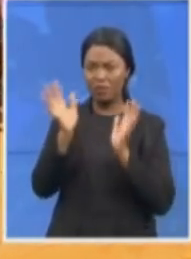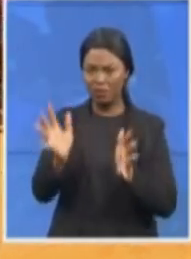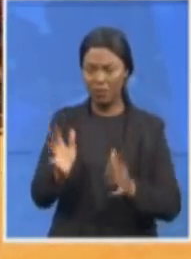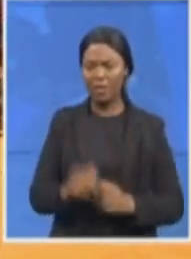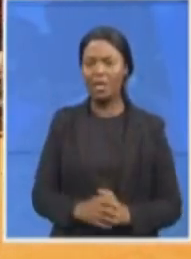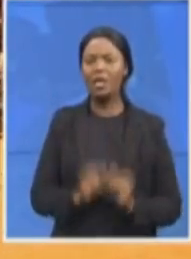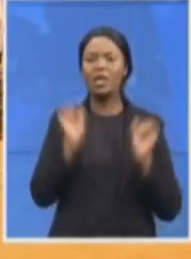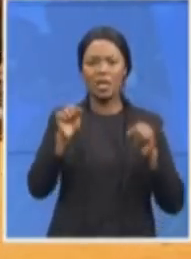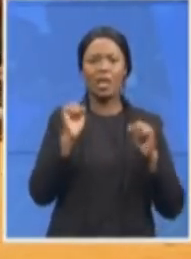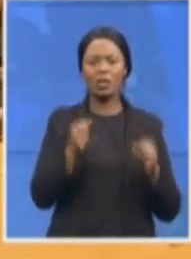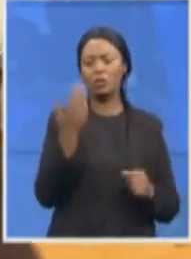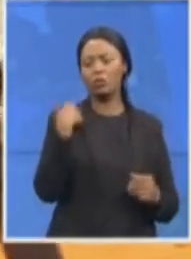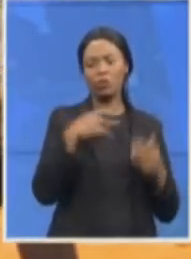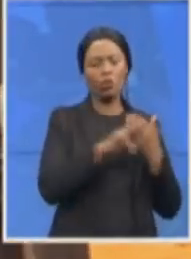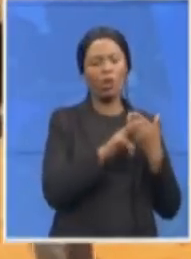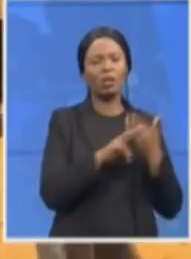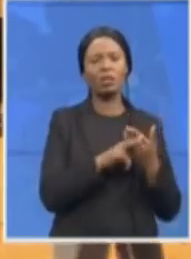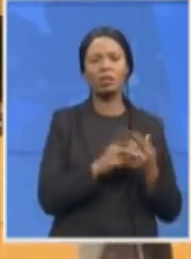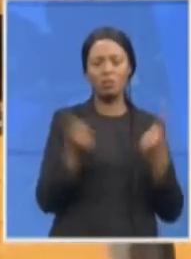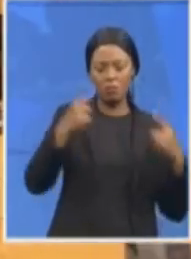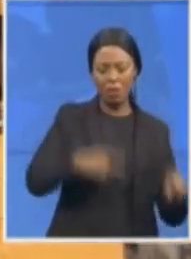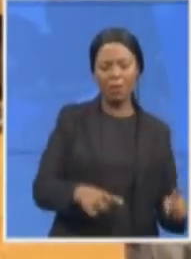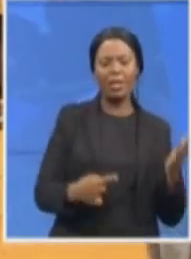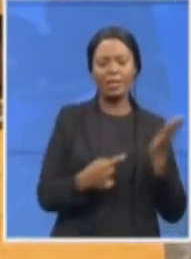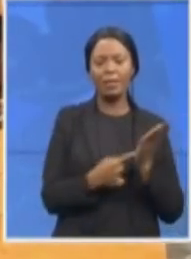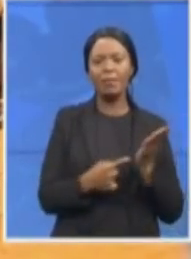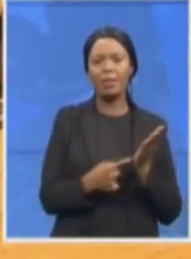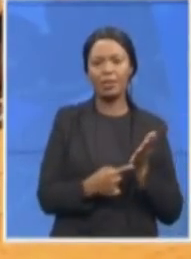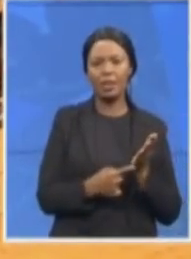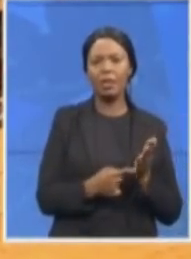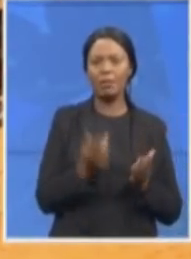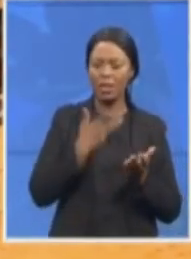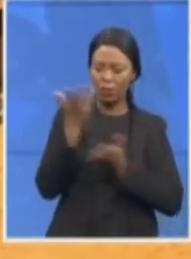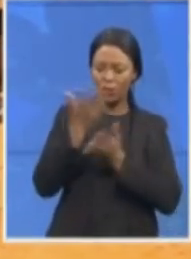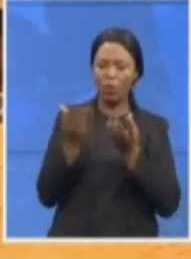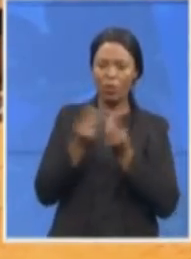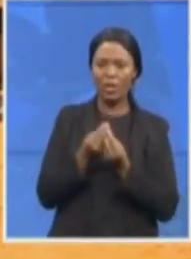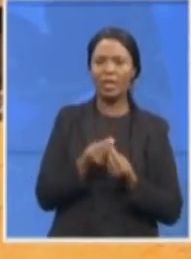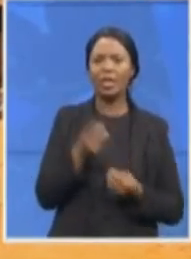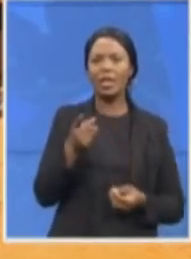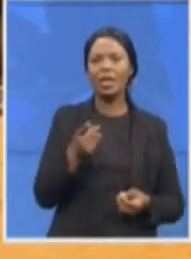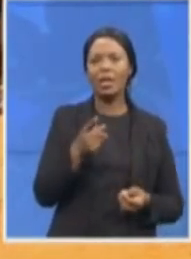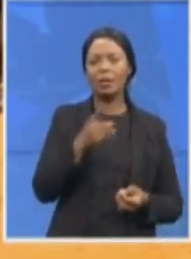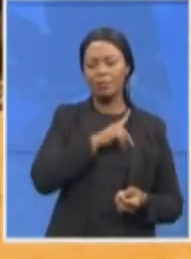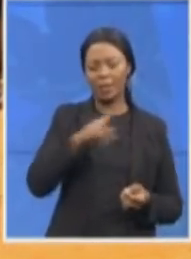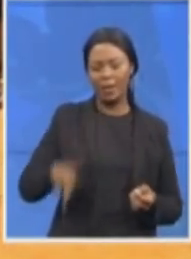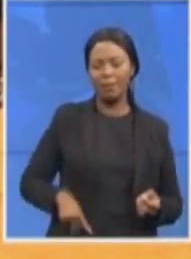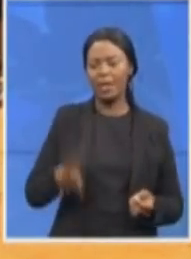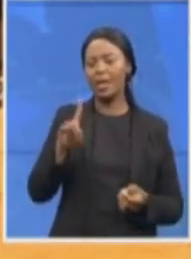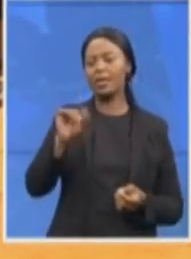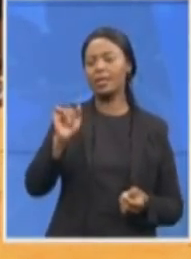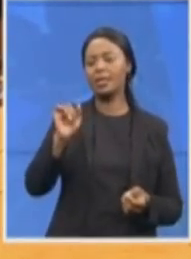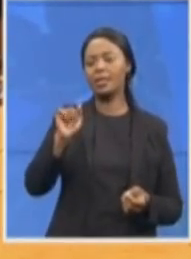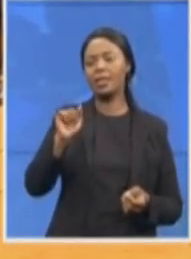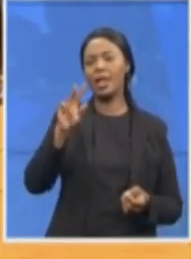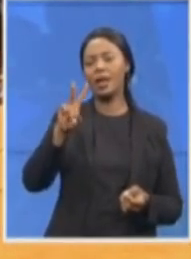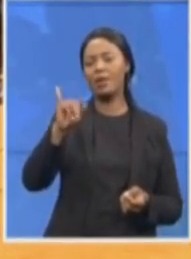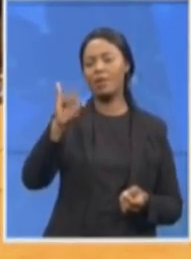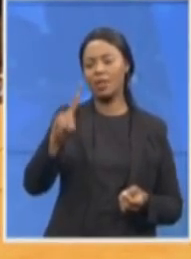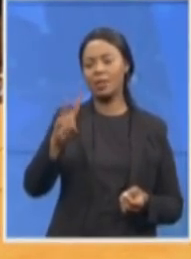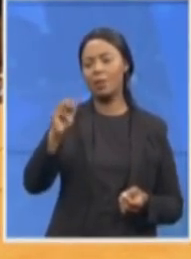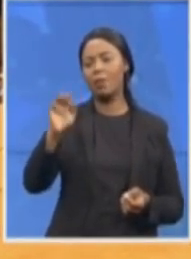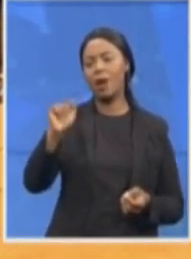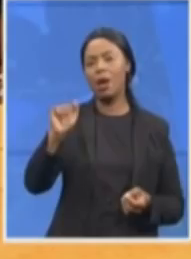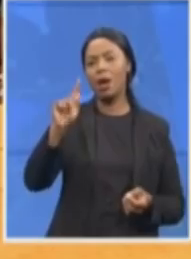to him with this gentleman, David Makura. He said, David Makura, those people on the boardroom of EMPD, they must stop to